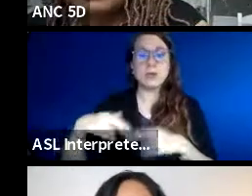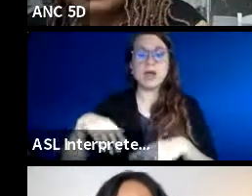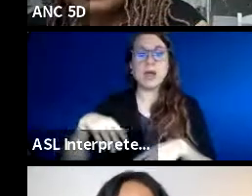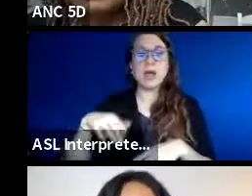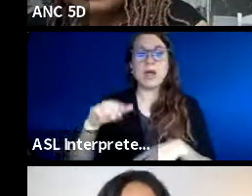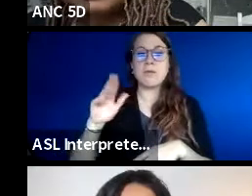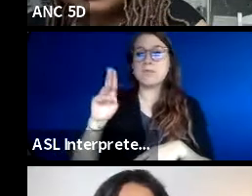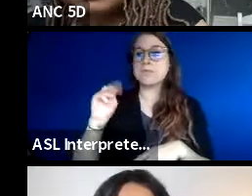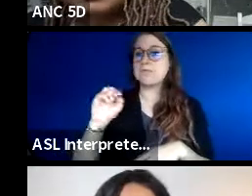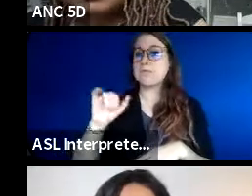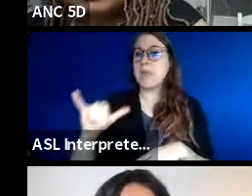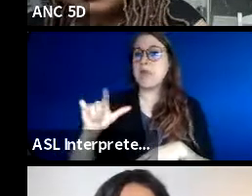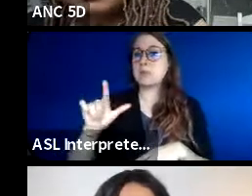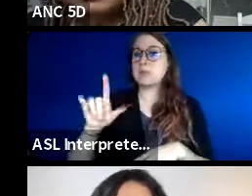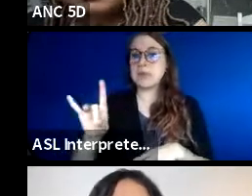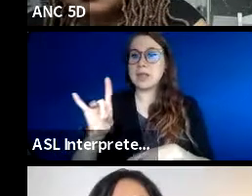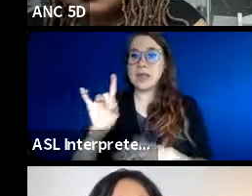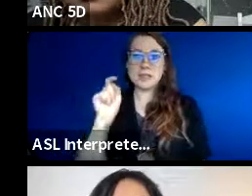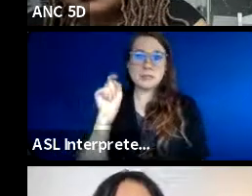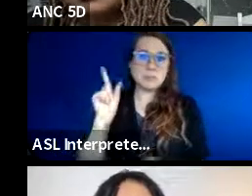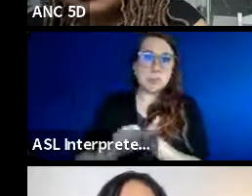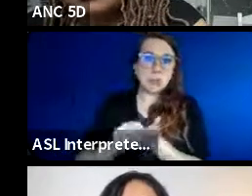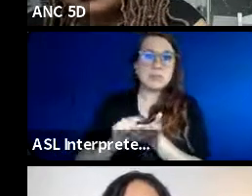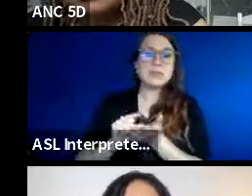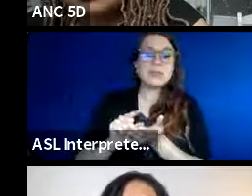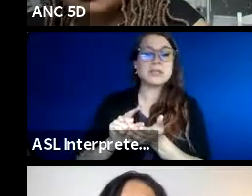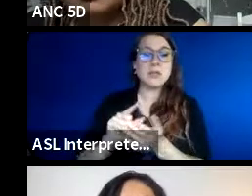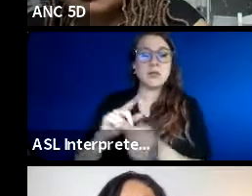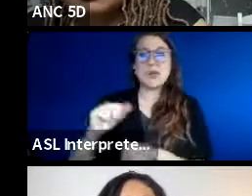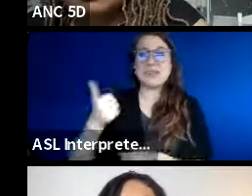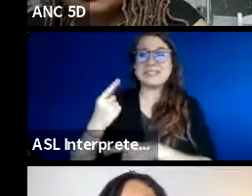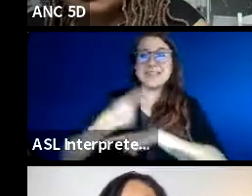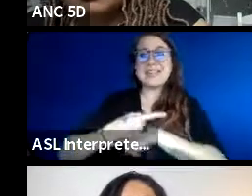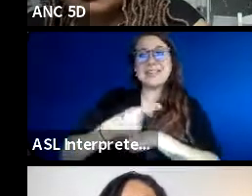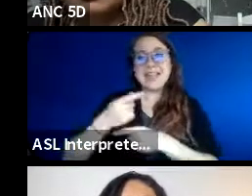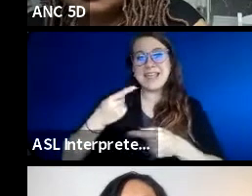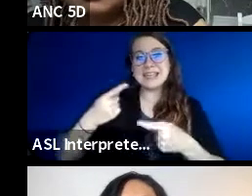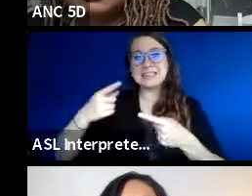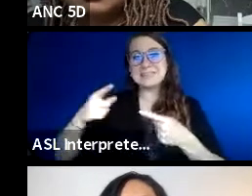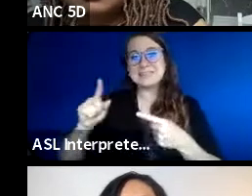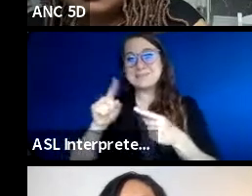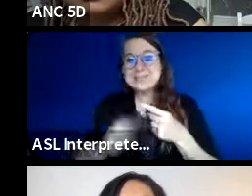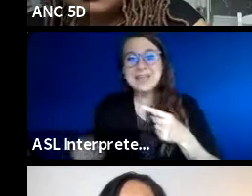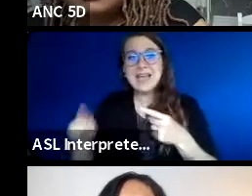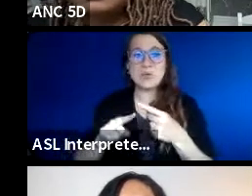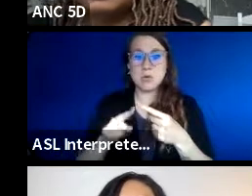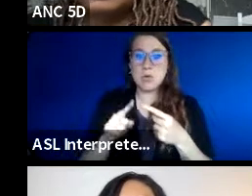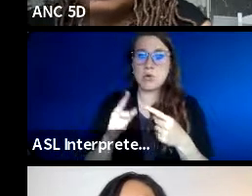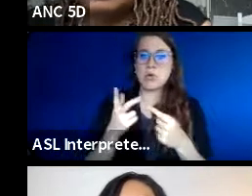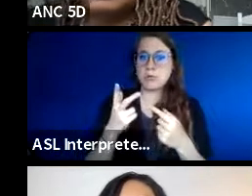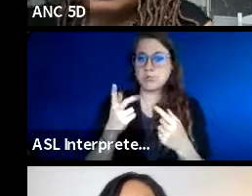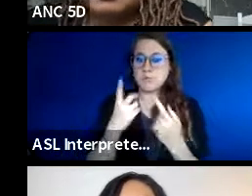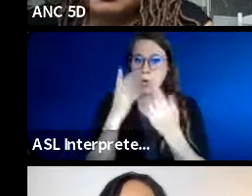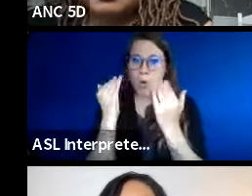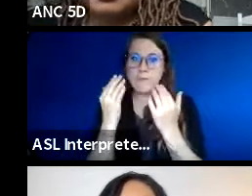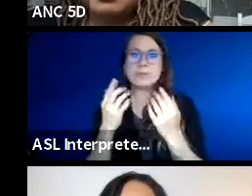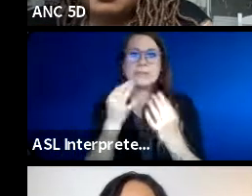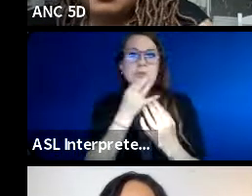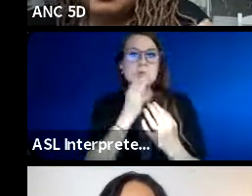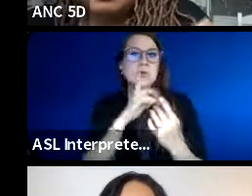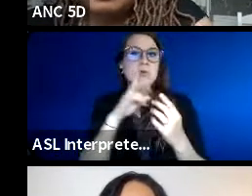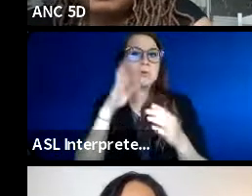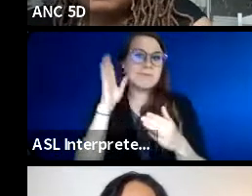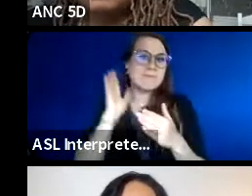28th. So after the 30-day cycle, we are optimistic that we can move to final rulemaking, provide some grace